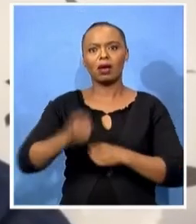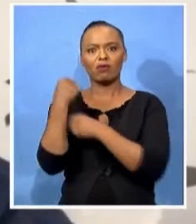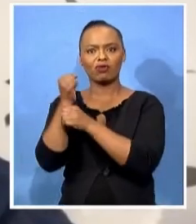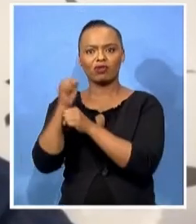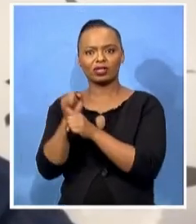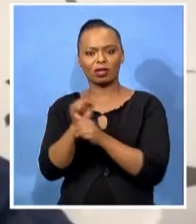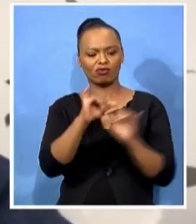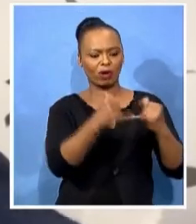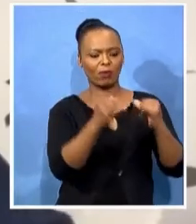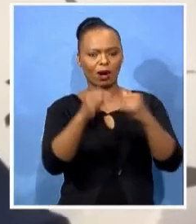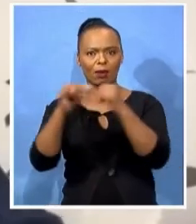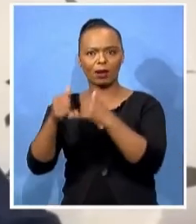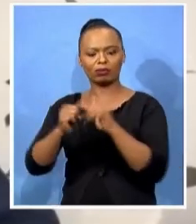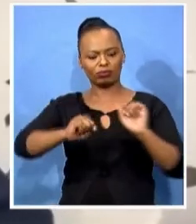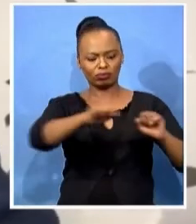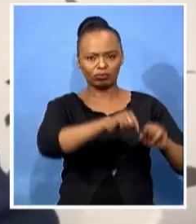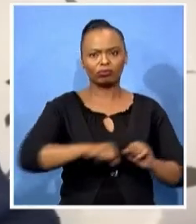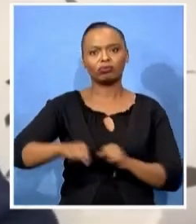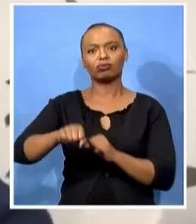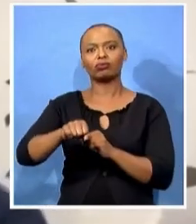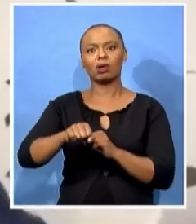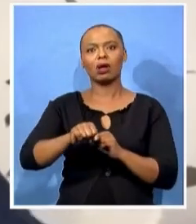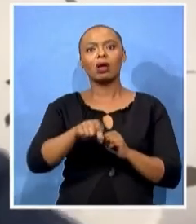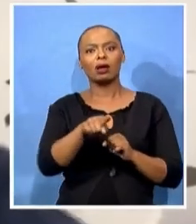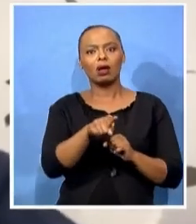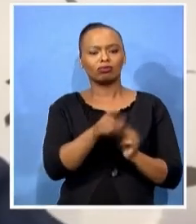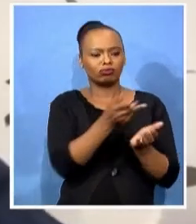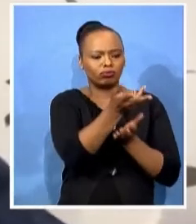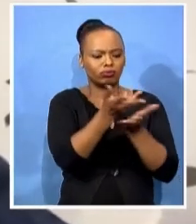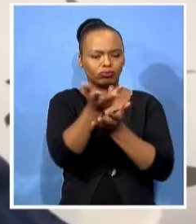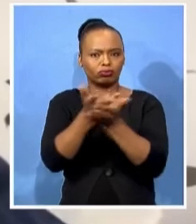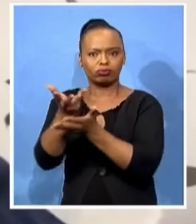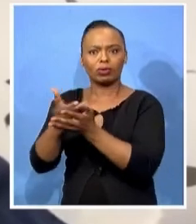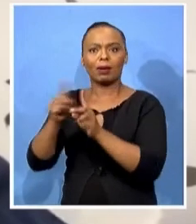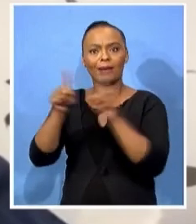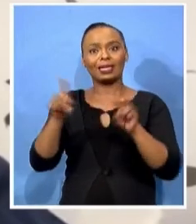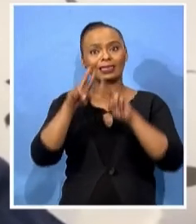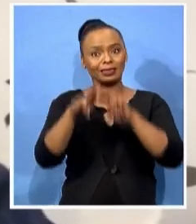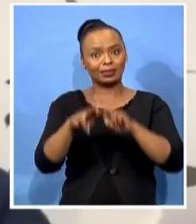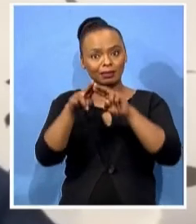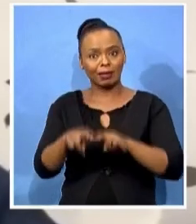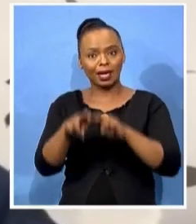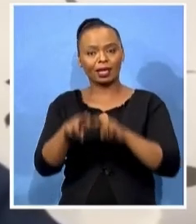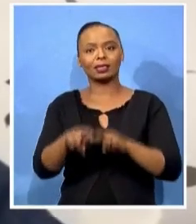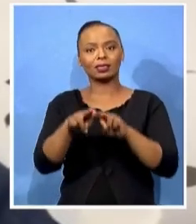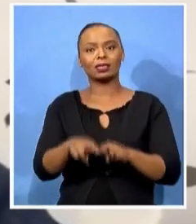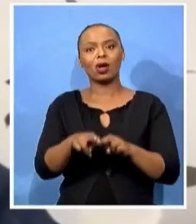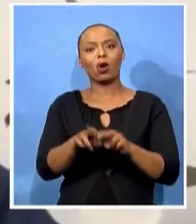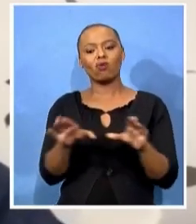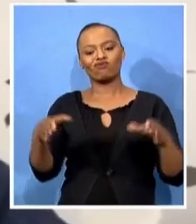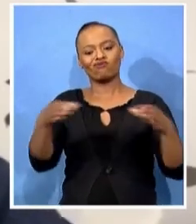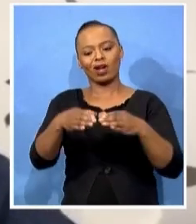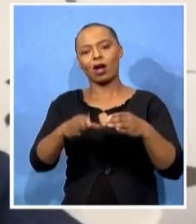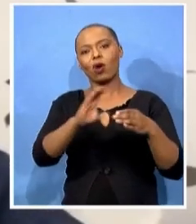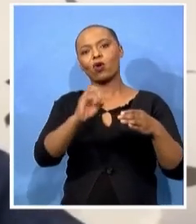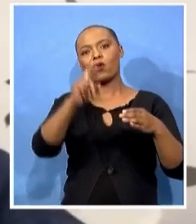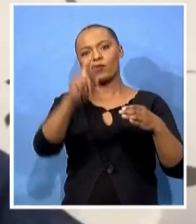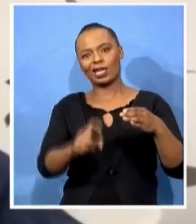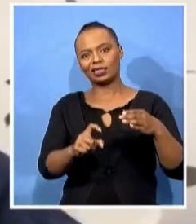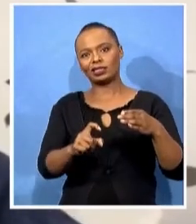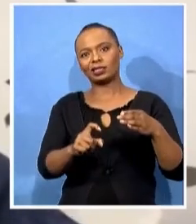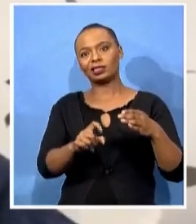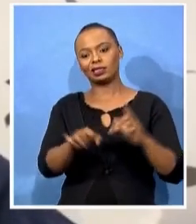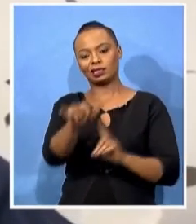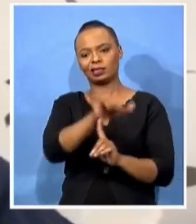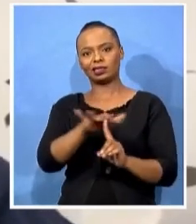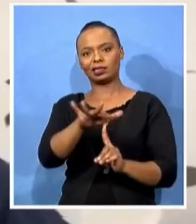most certainly almost relied solely on the COVAX facility for a long time, while other countries across